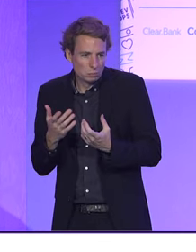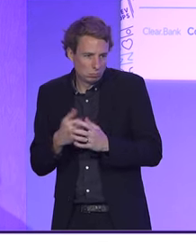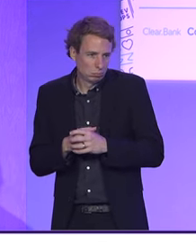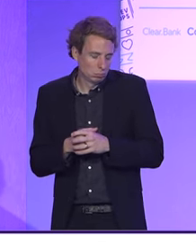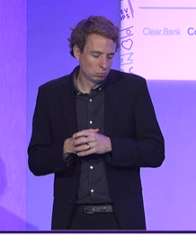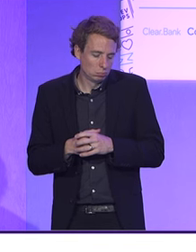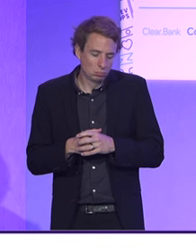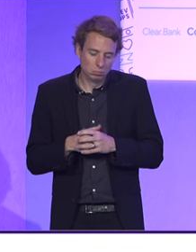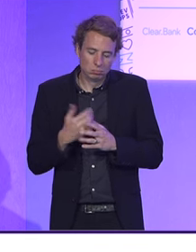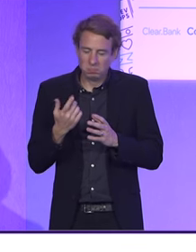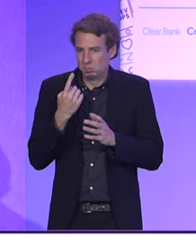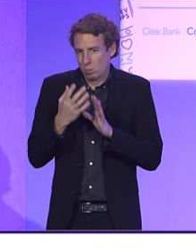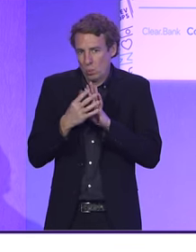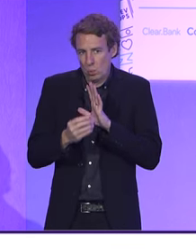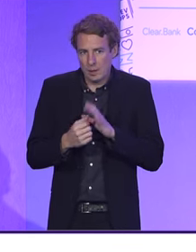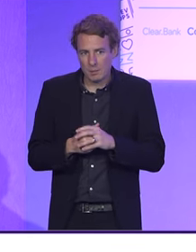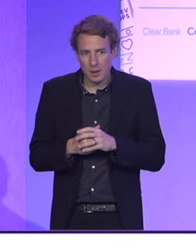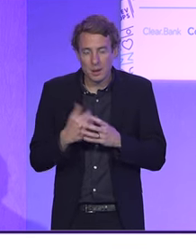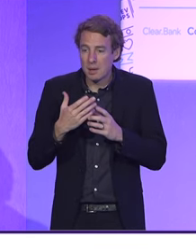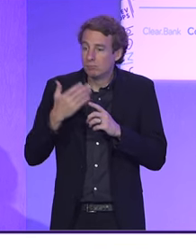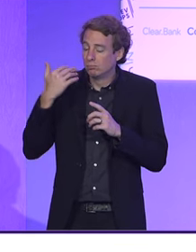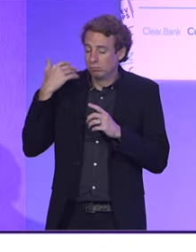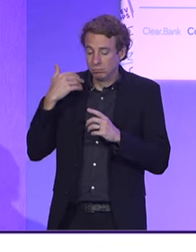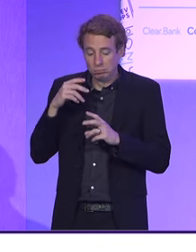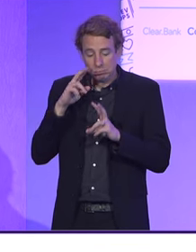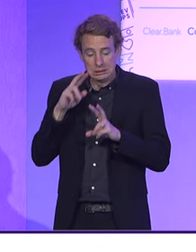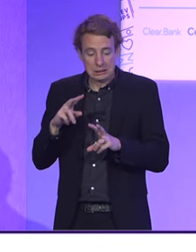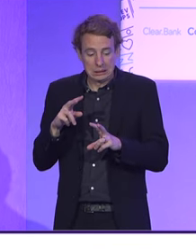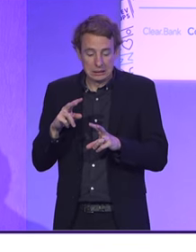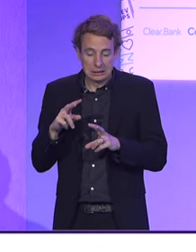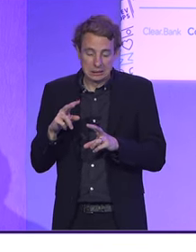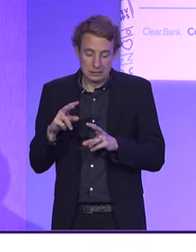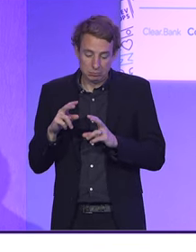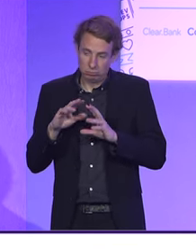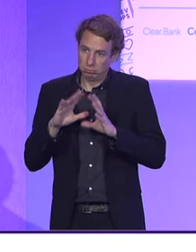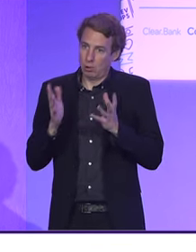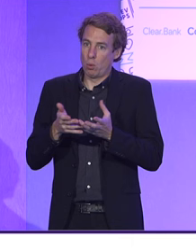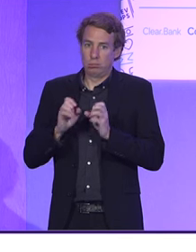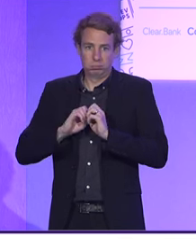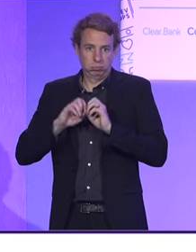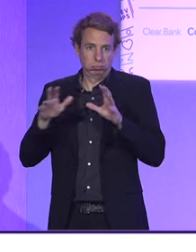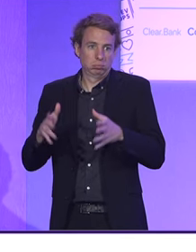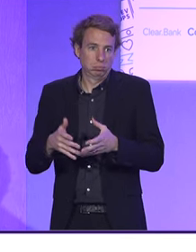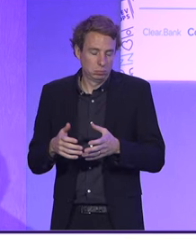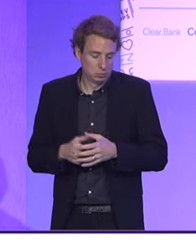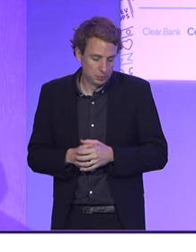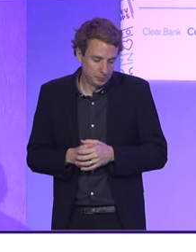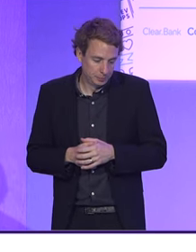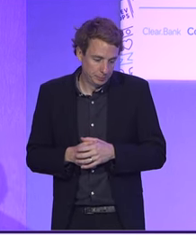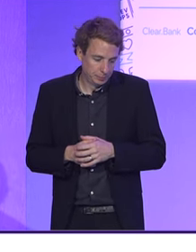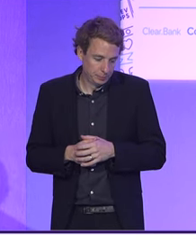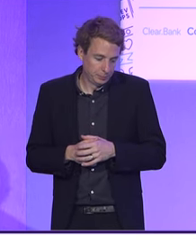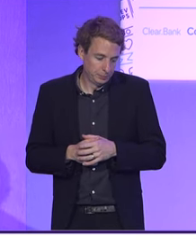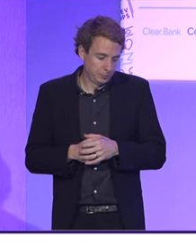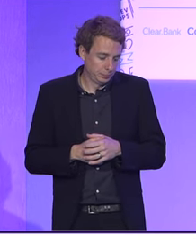But 1 month ago, we saw that basically they closed the license. And in my case, basically, I have to figure